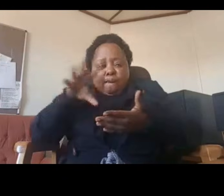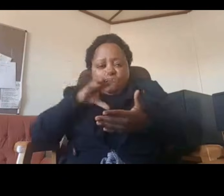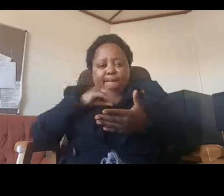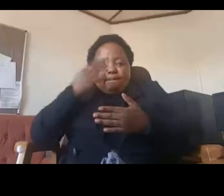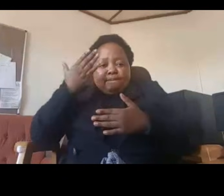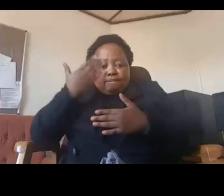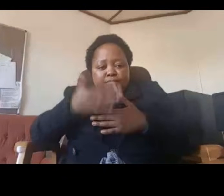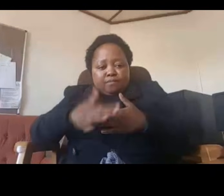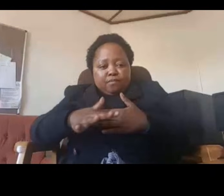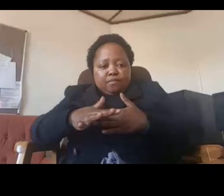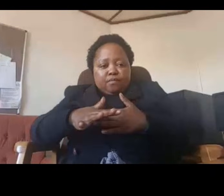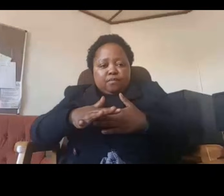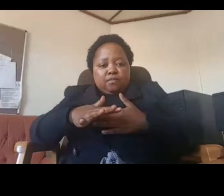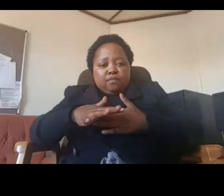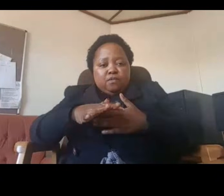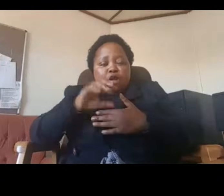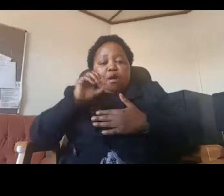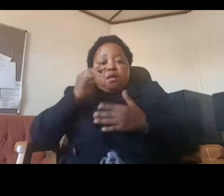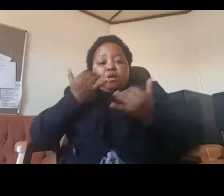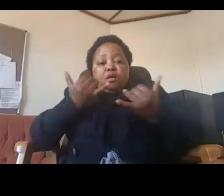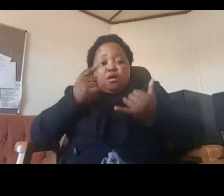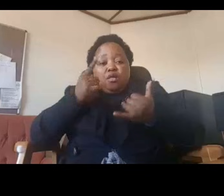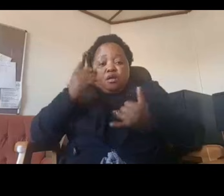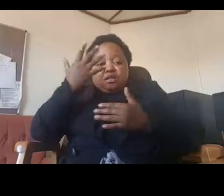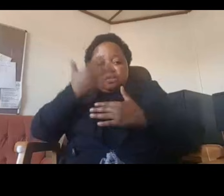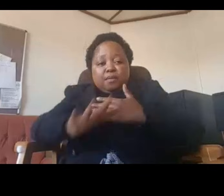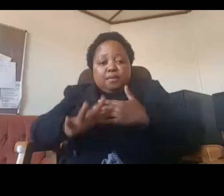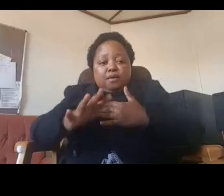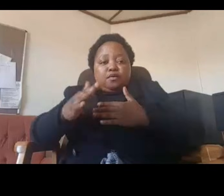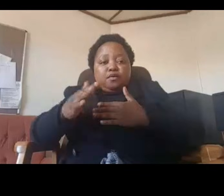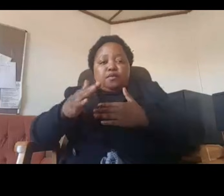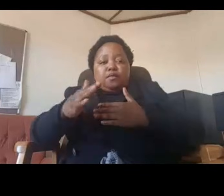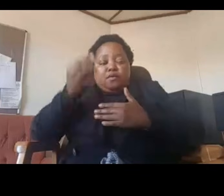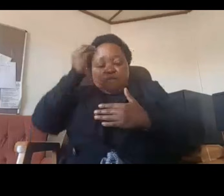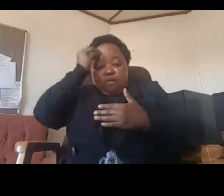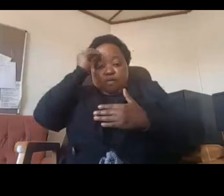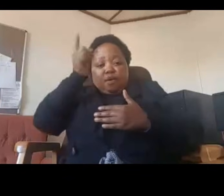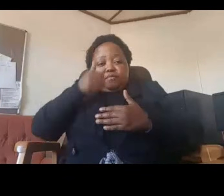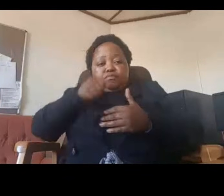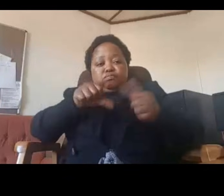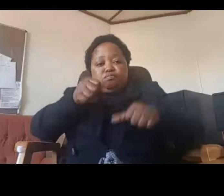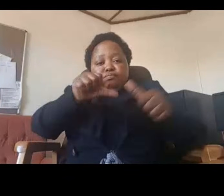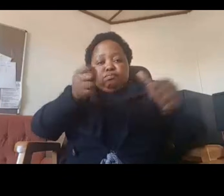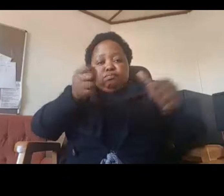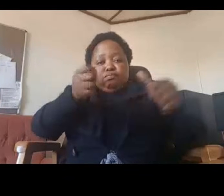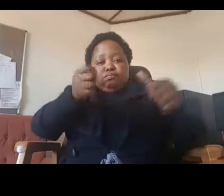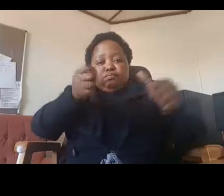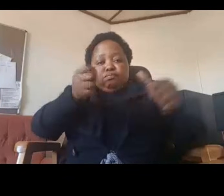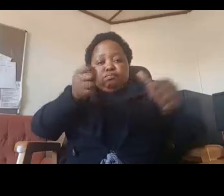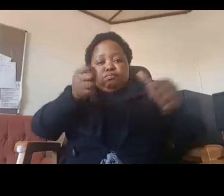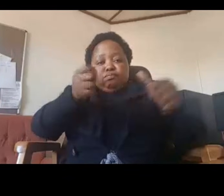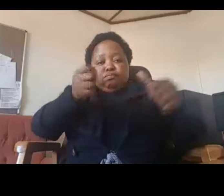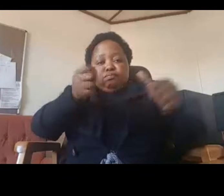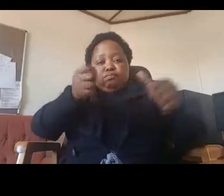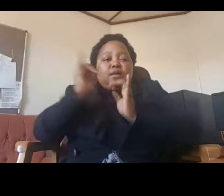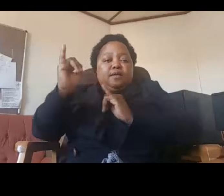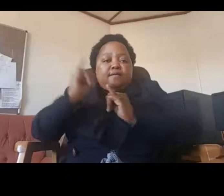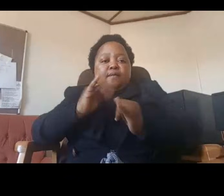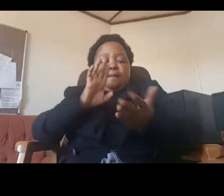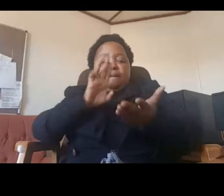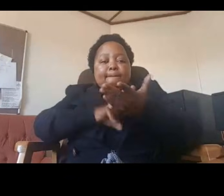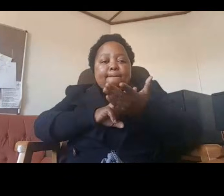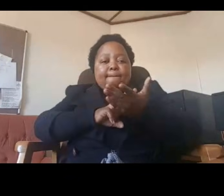or the termination point of our engagement today. So I will invite Mayor